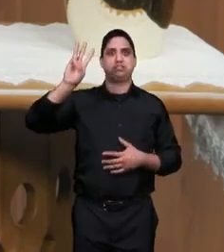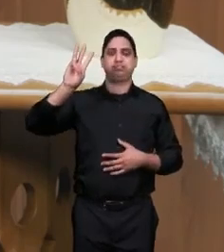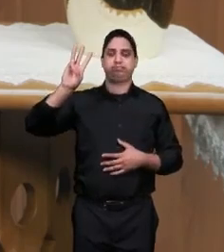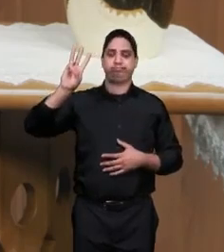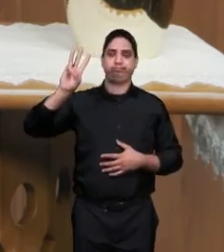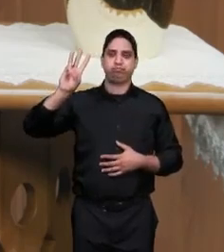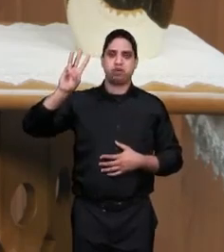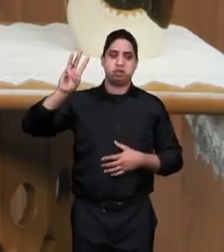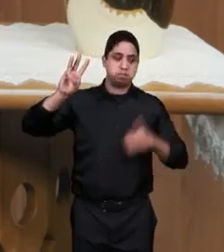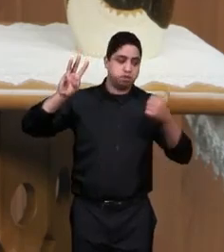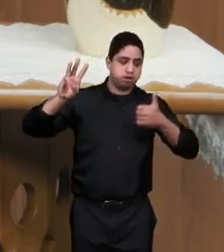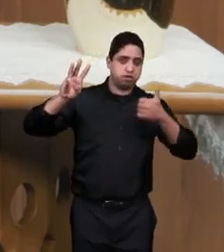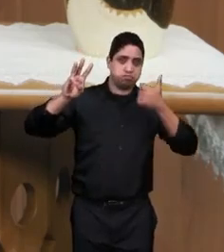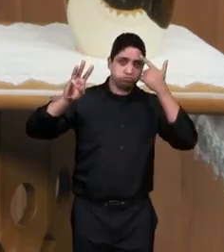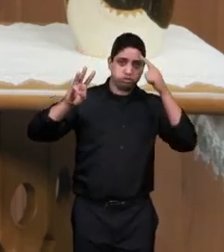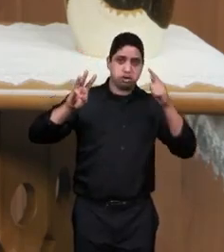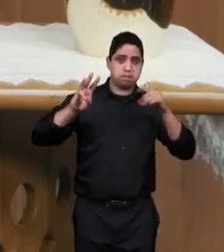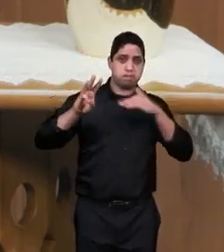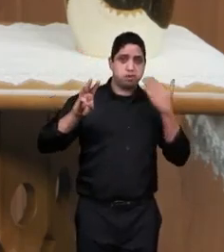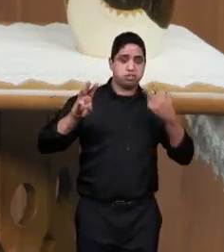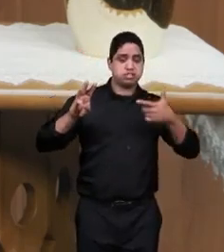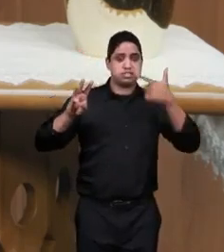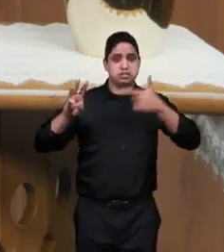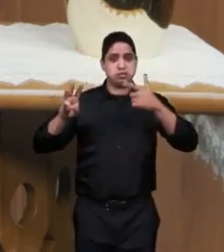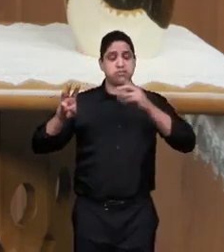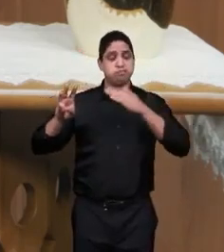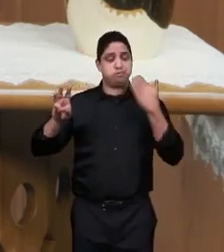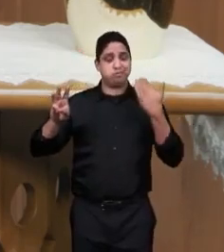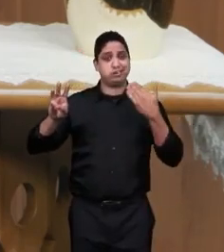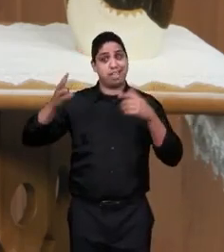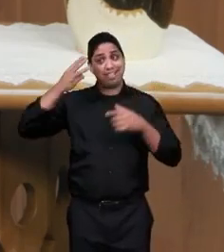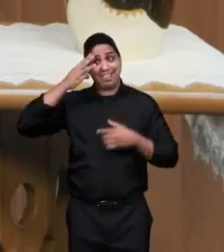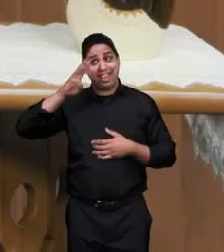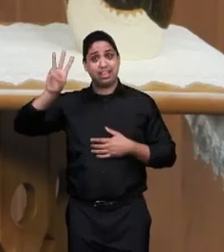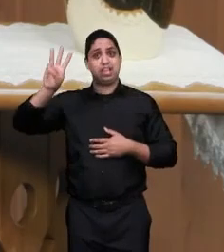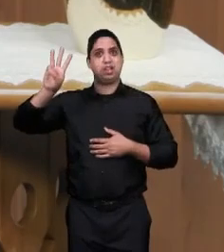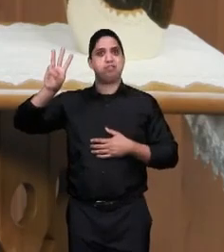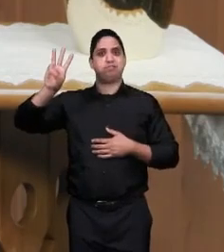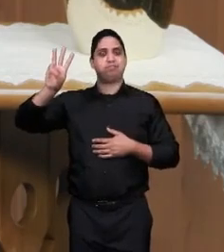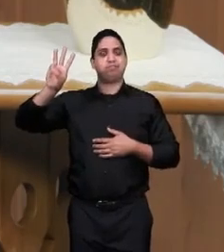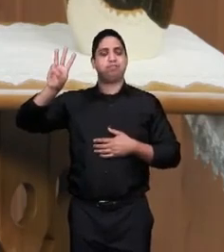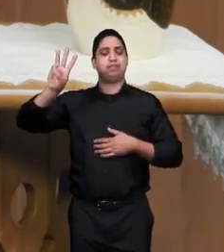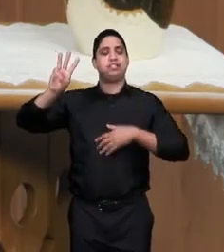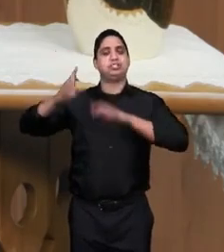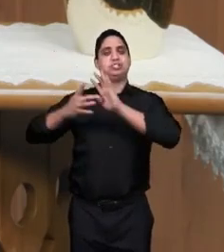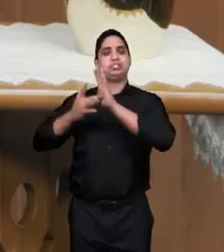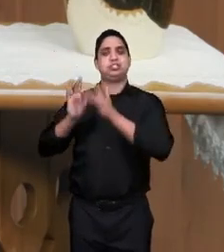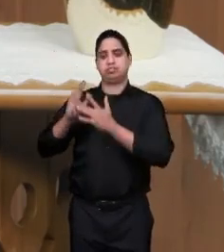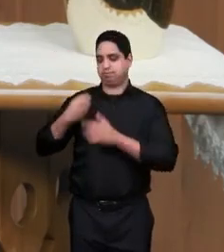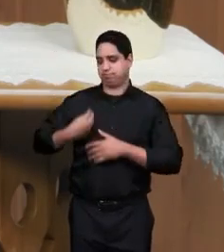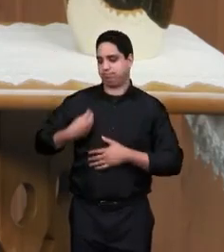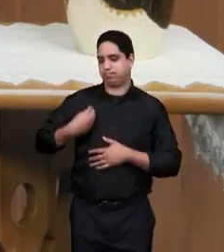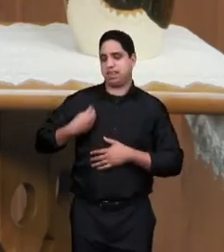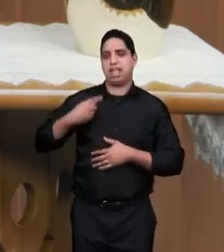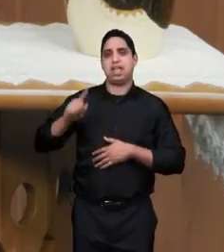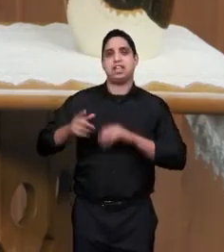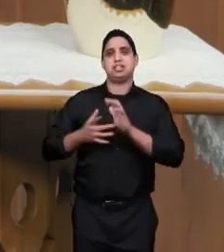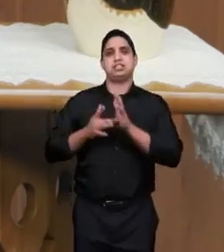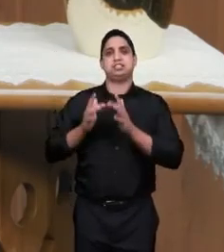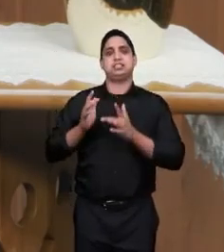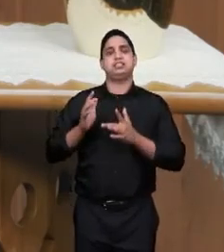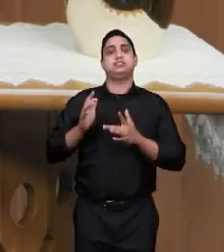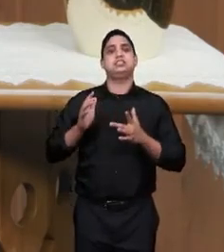They stayed on the first day was death, the second day was death, and the third day, Jesus is alive and Jesus